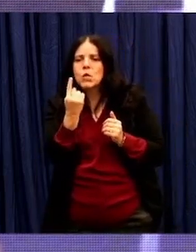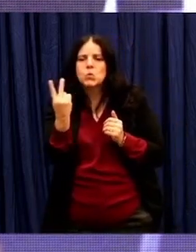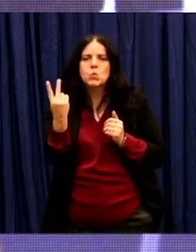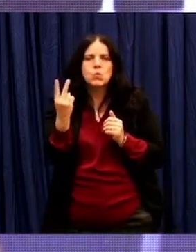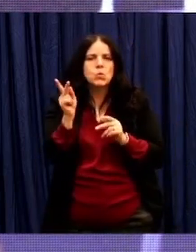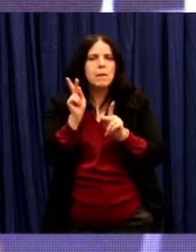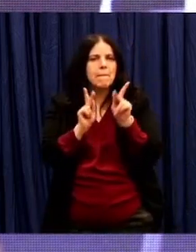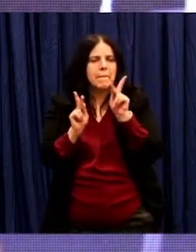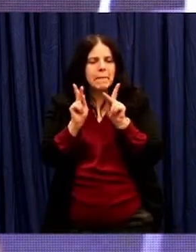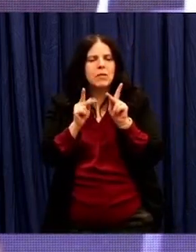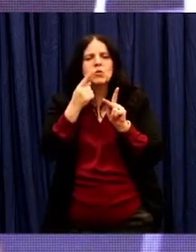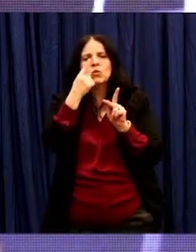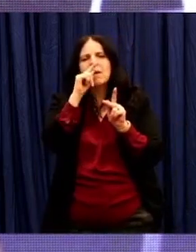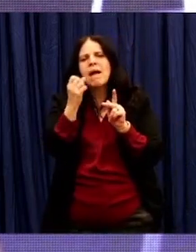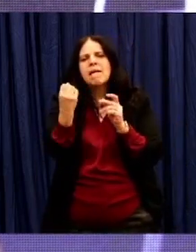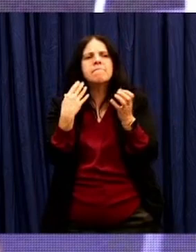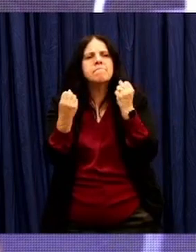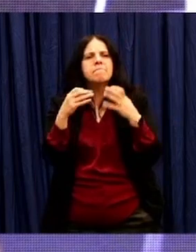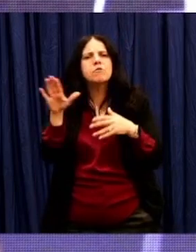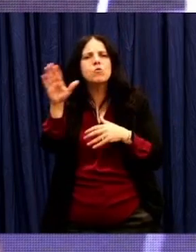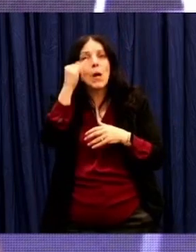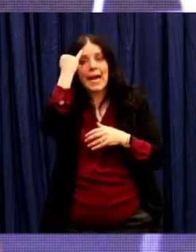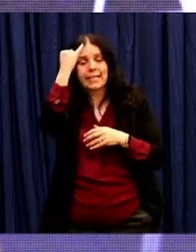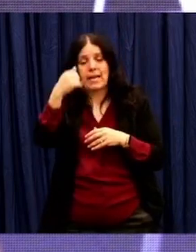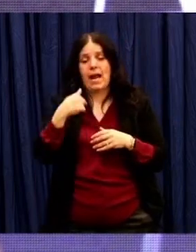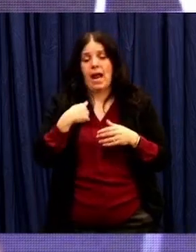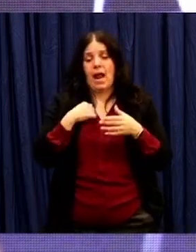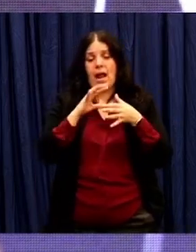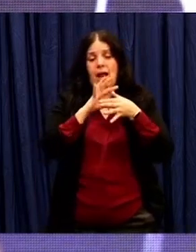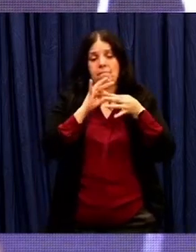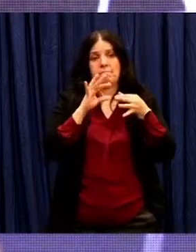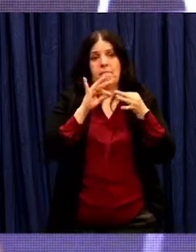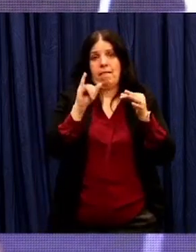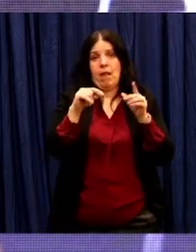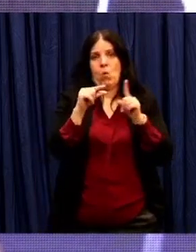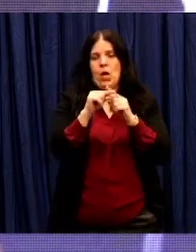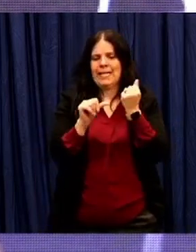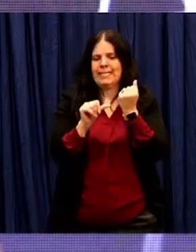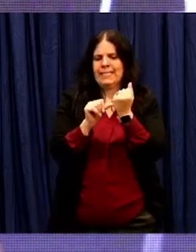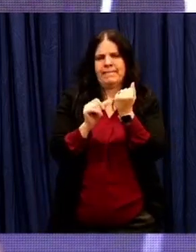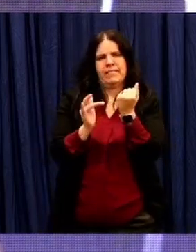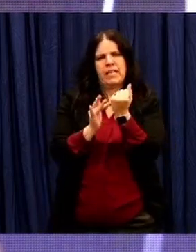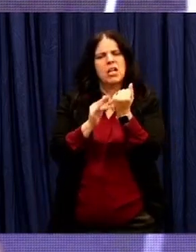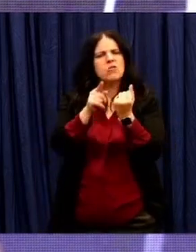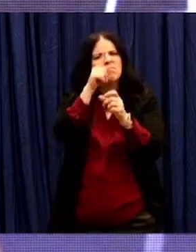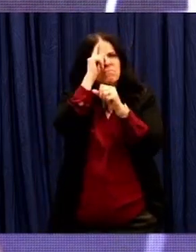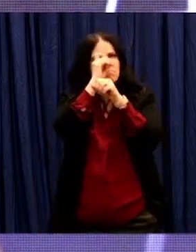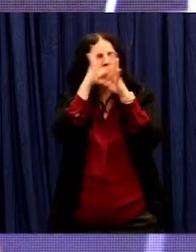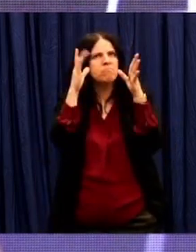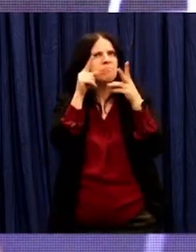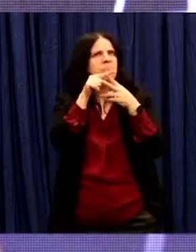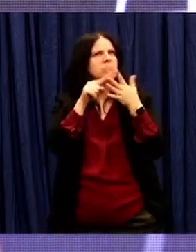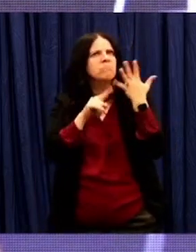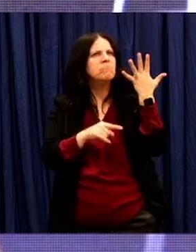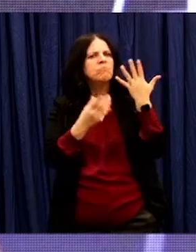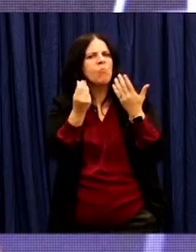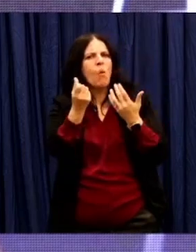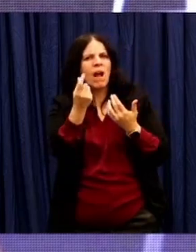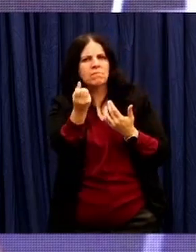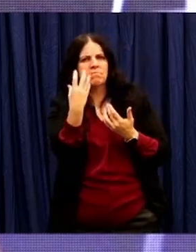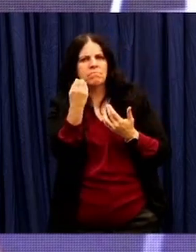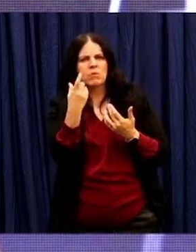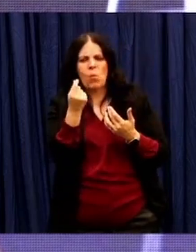their ideas on when I say assistive technology, what are some things that come to mind?